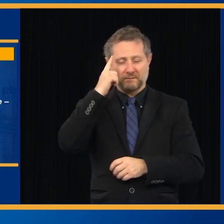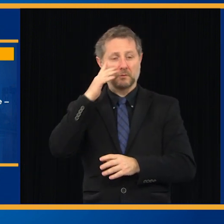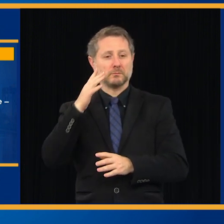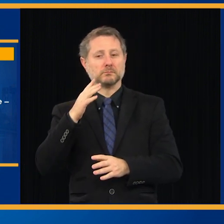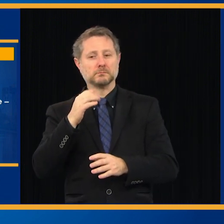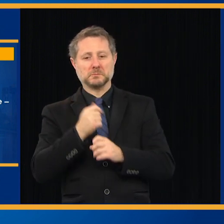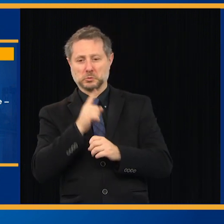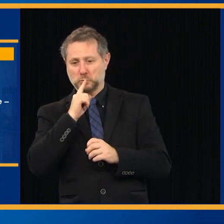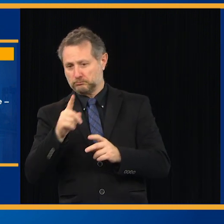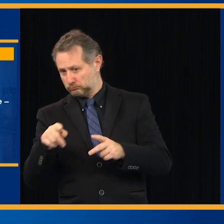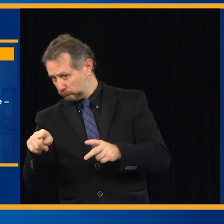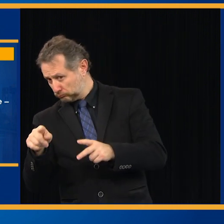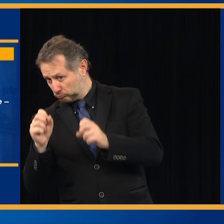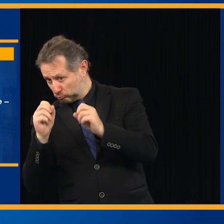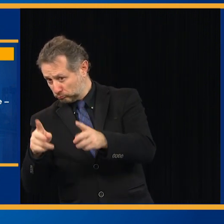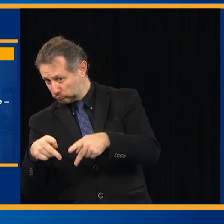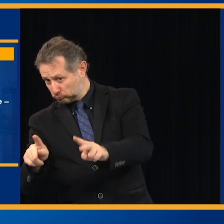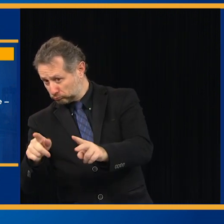So